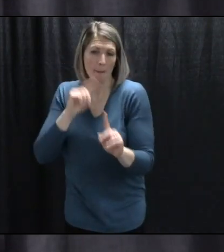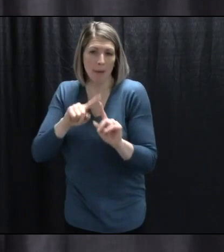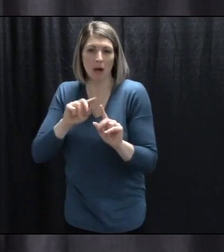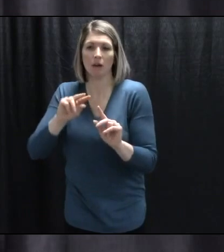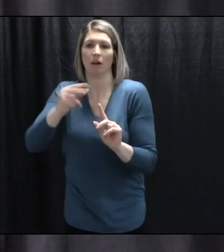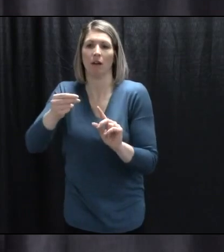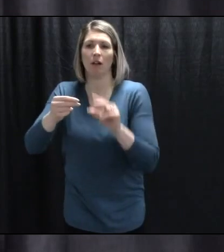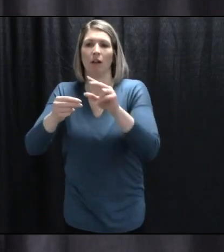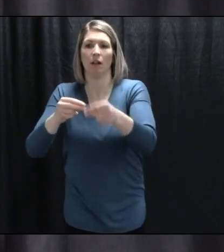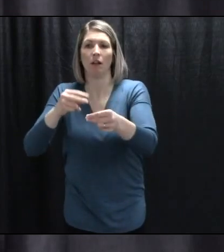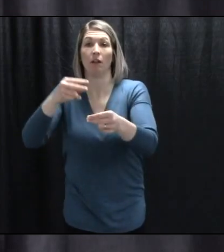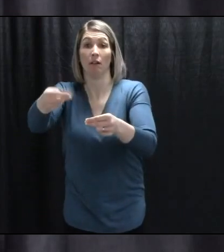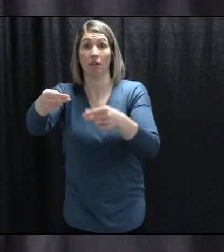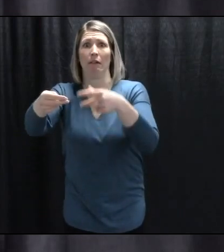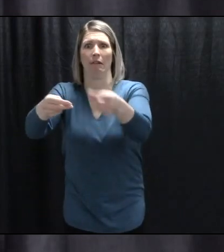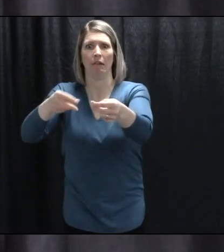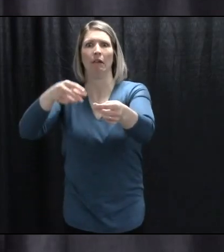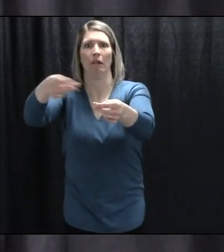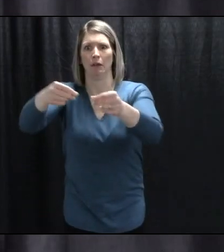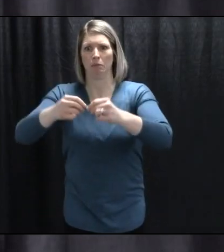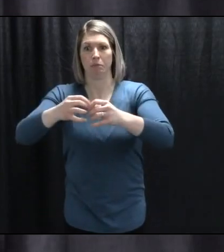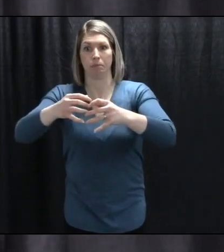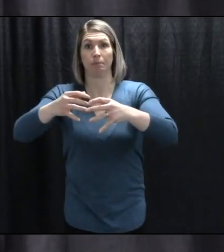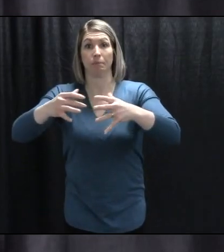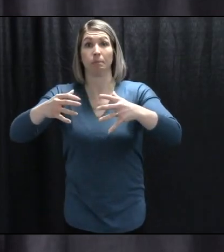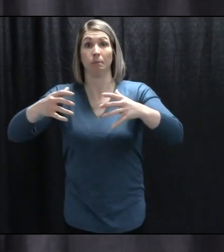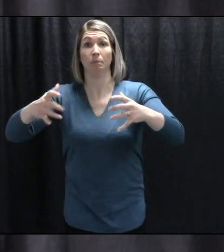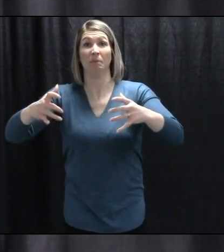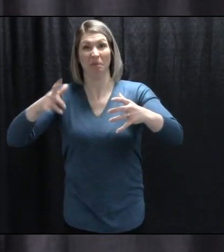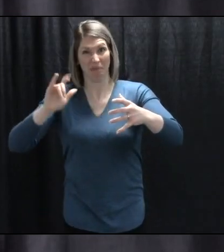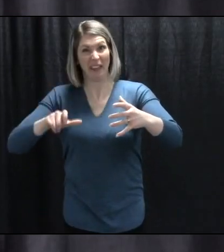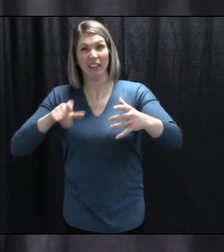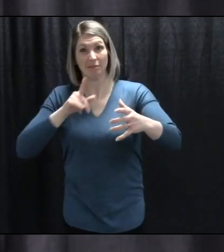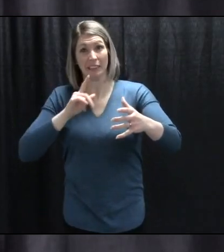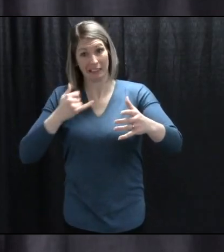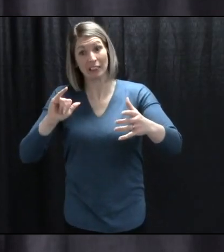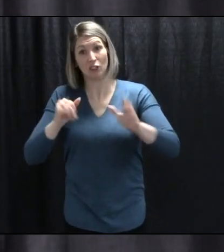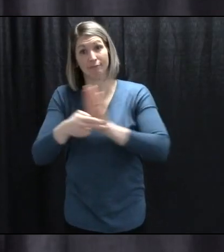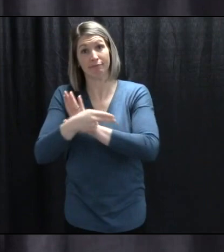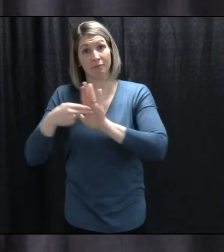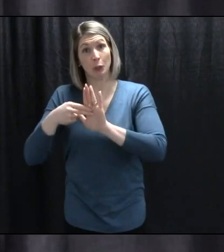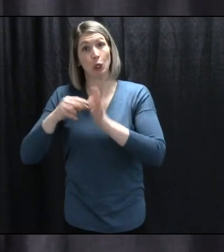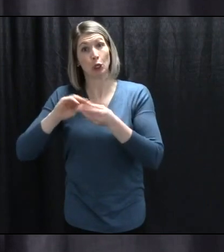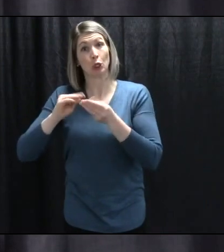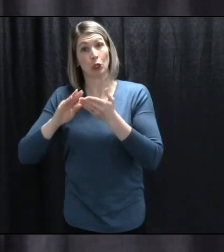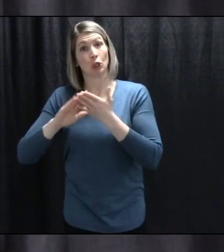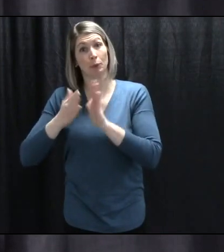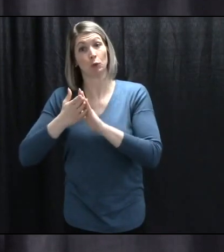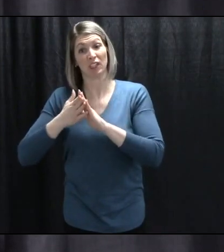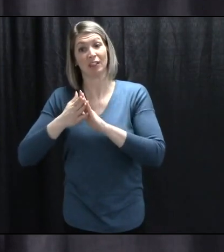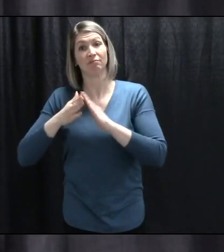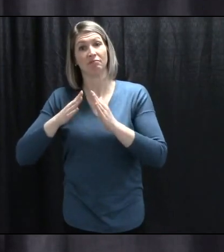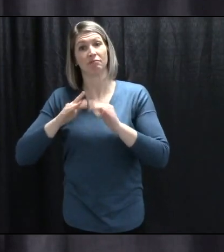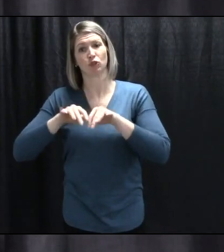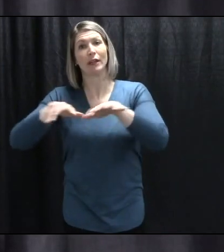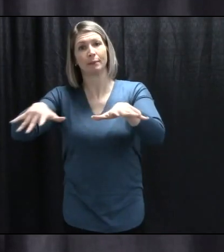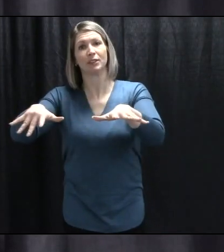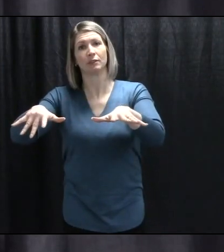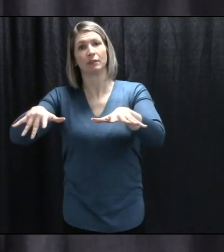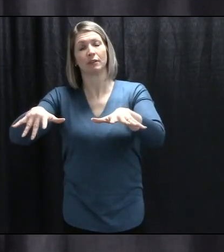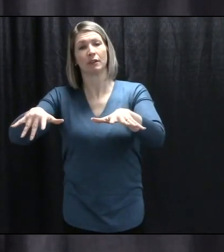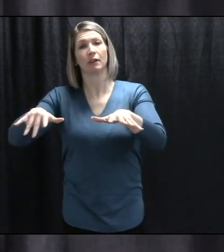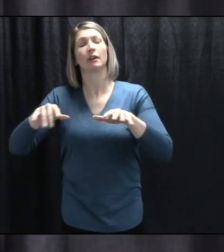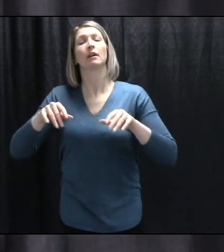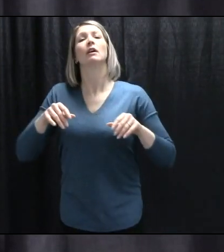community transmission related in our province, and it is ongoing, and we have to